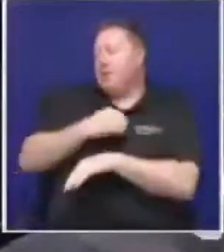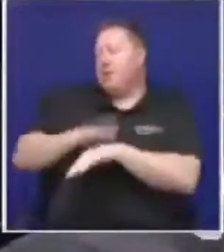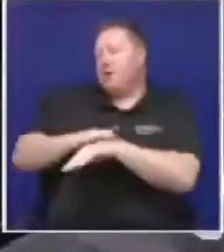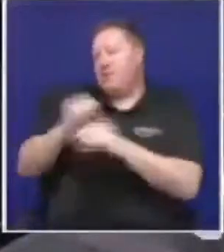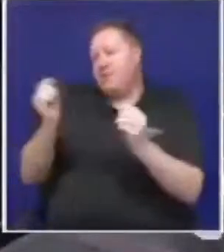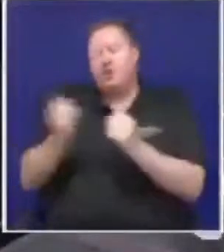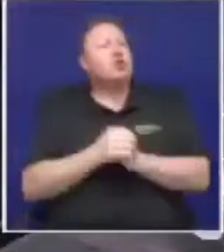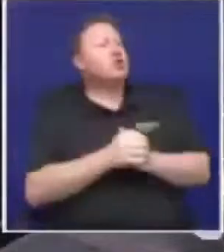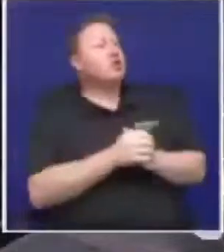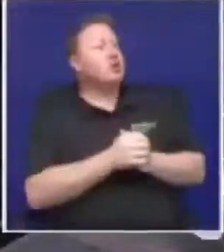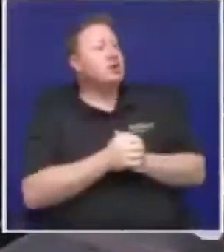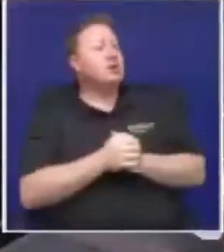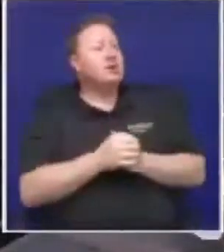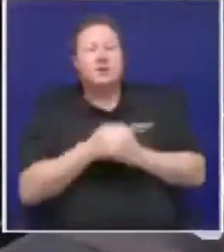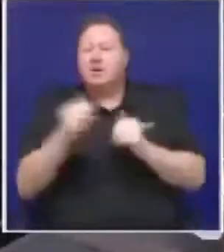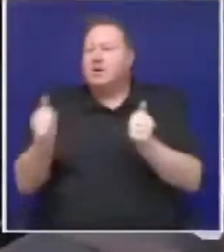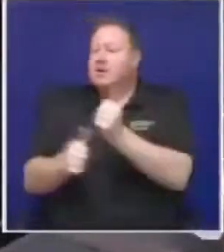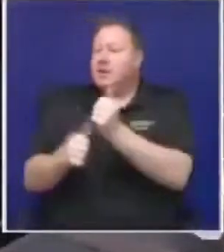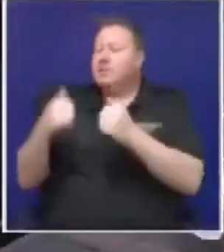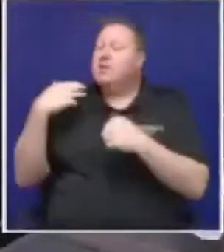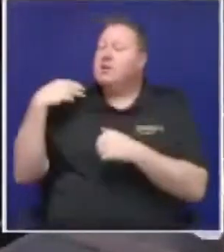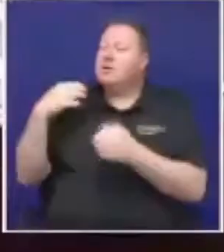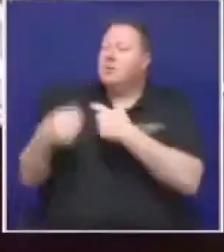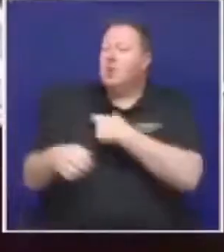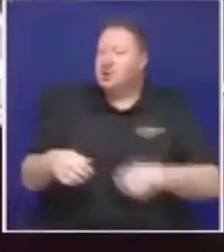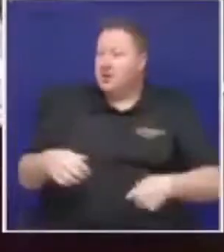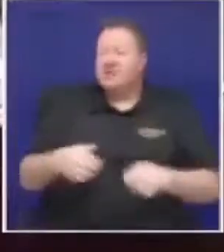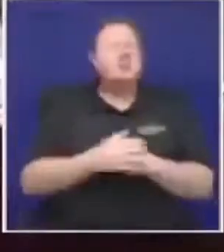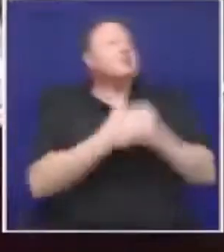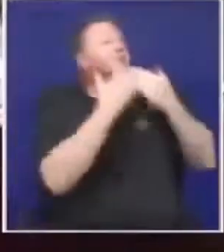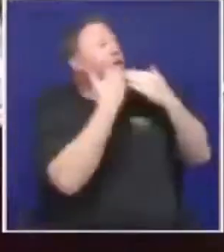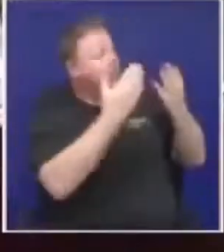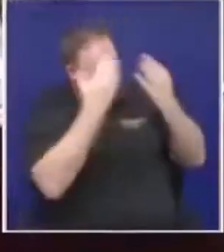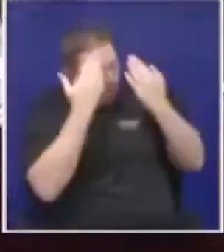Deputy President. Thank you, Honorable Speaker.